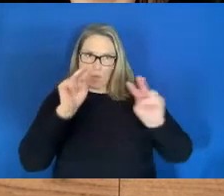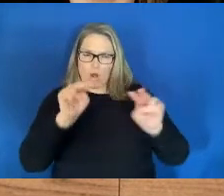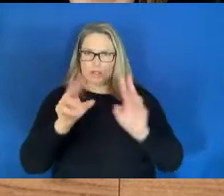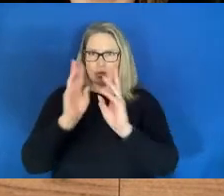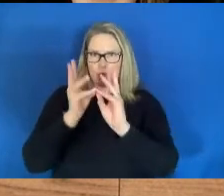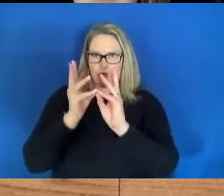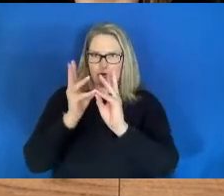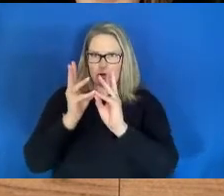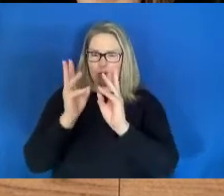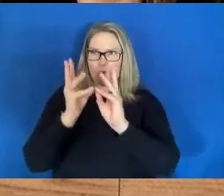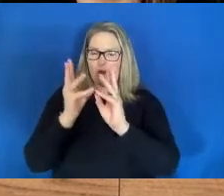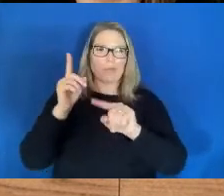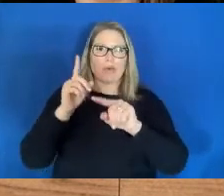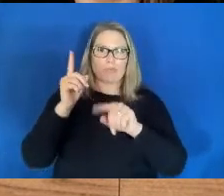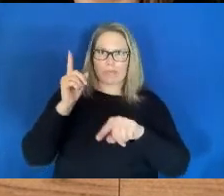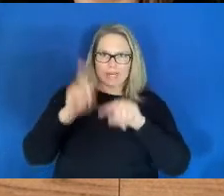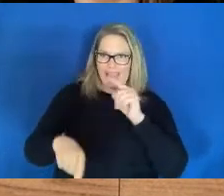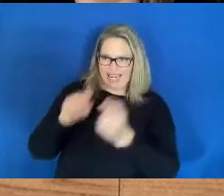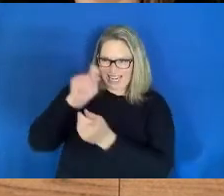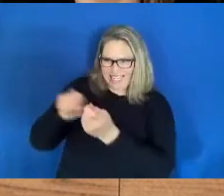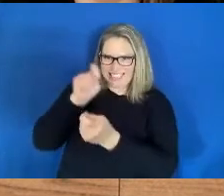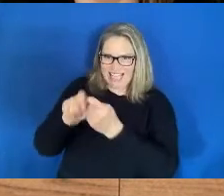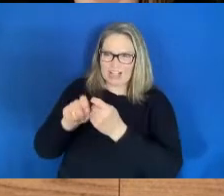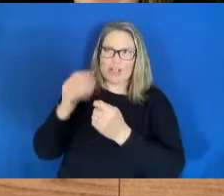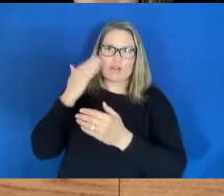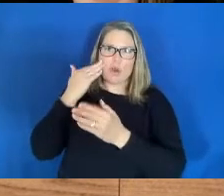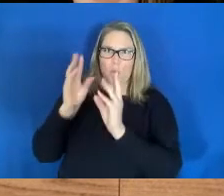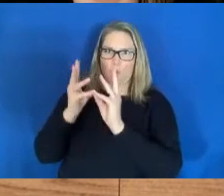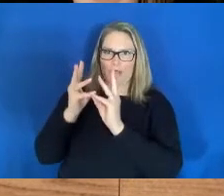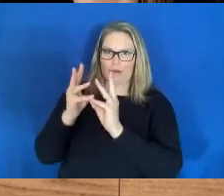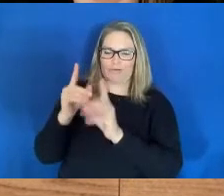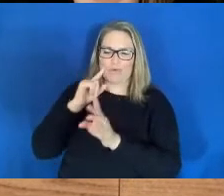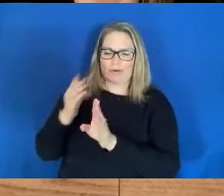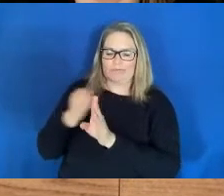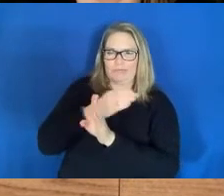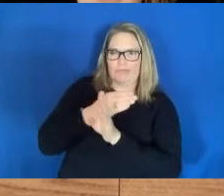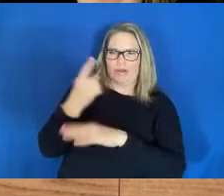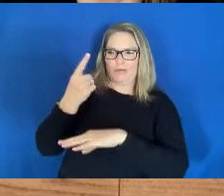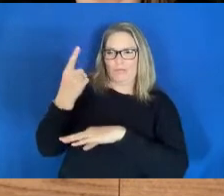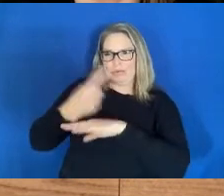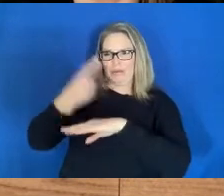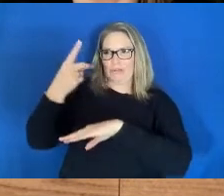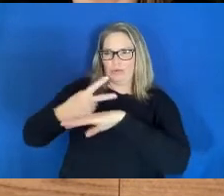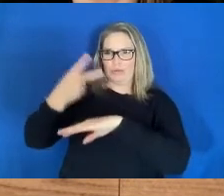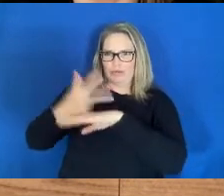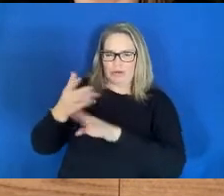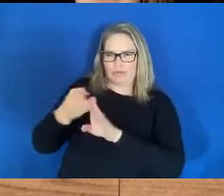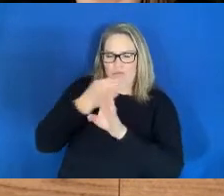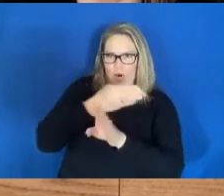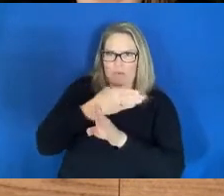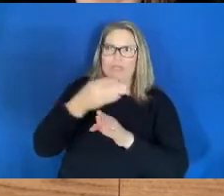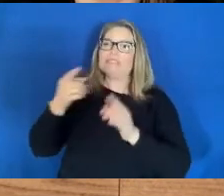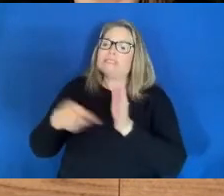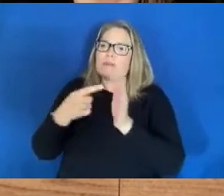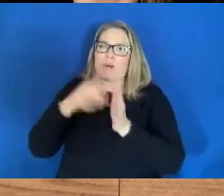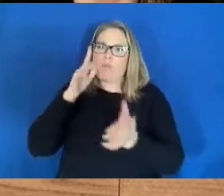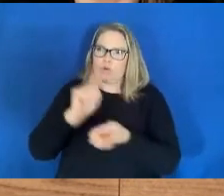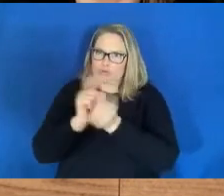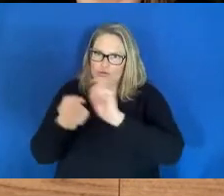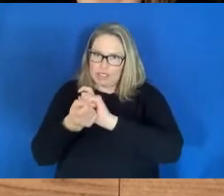is difficult to accurately predict beyond a few days and can change quite quickly. Several factors influence